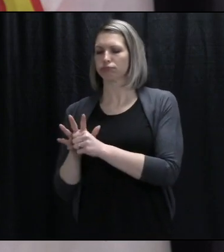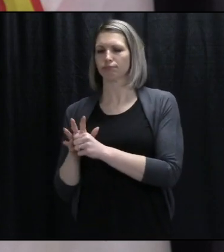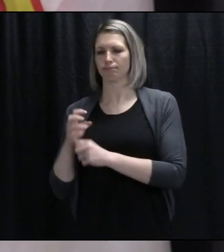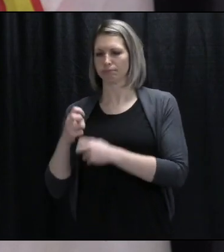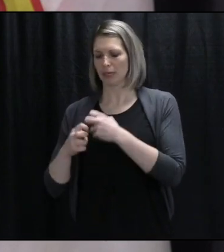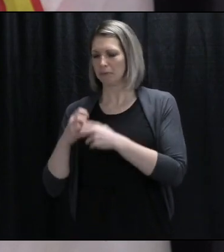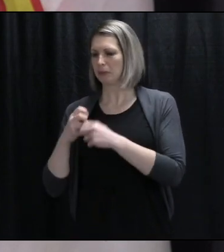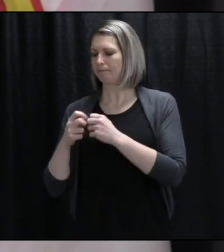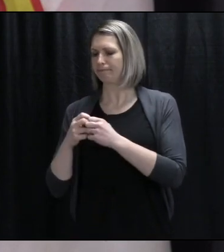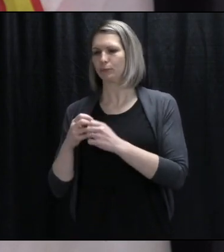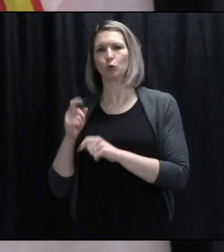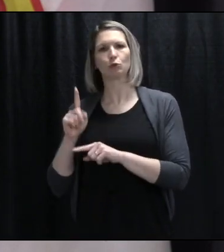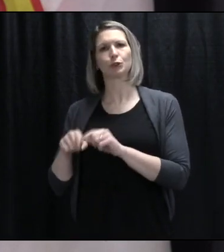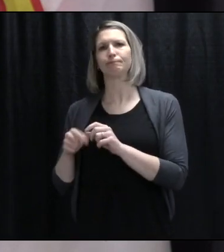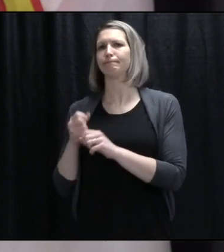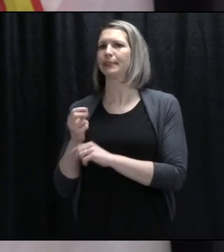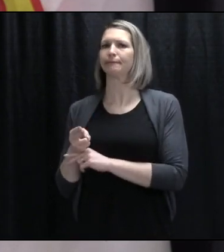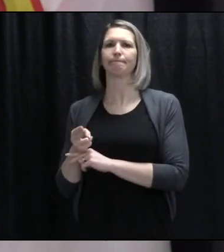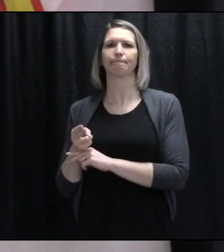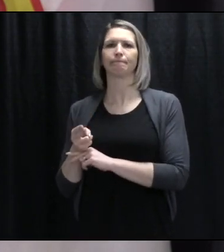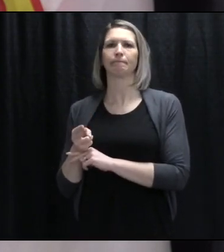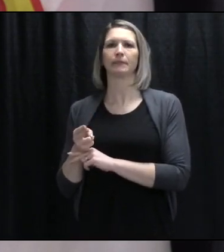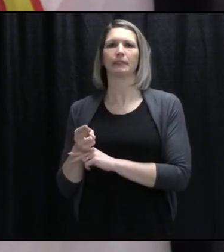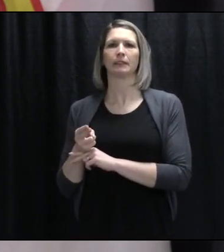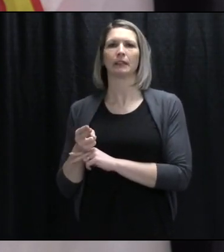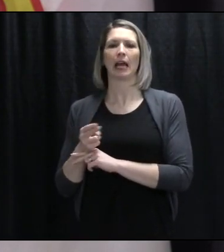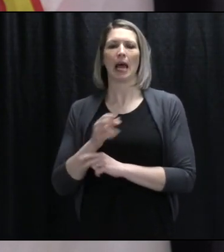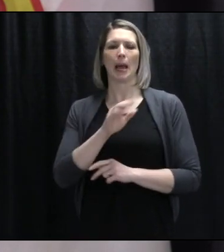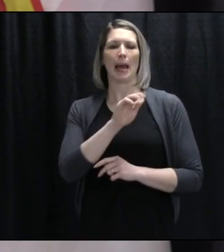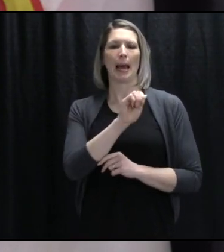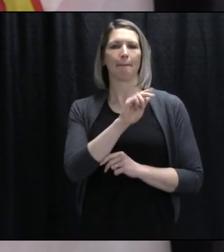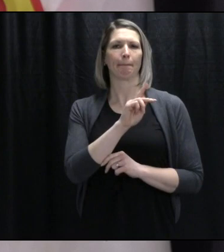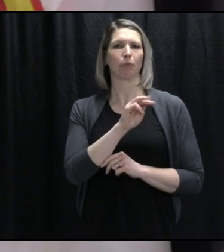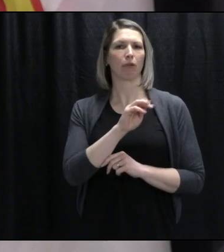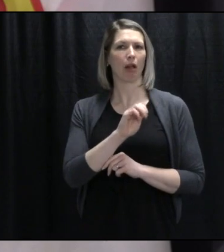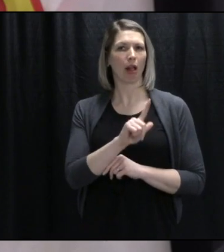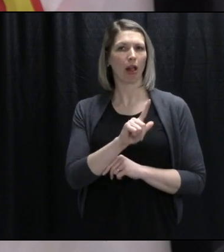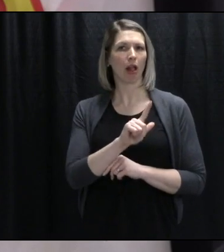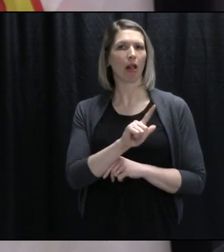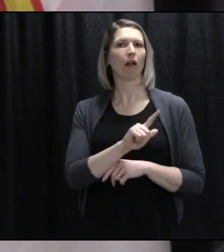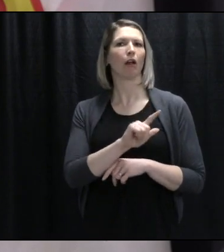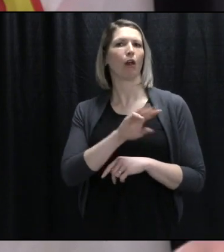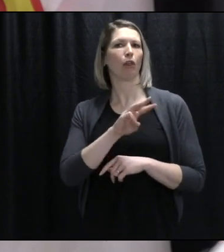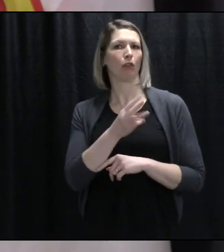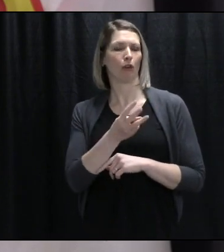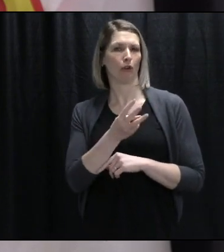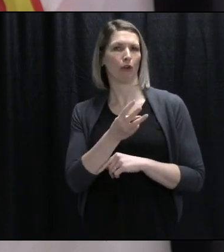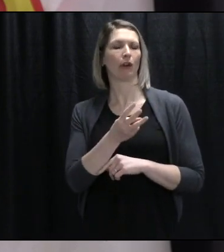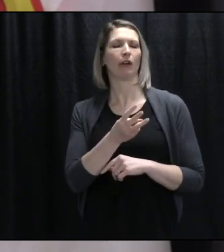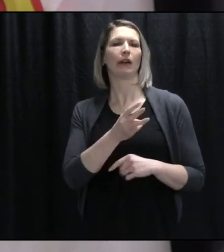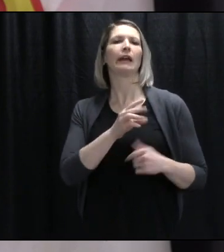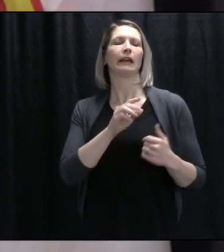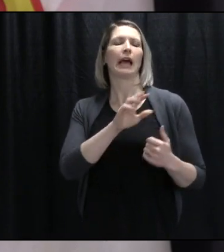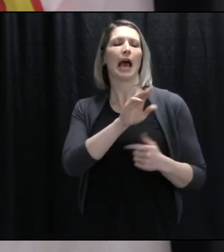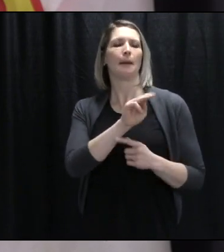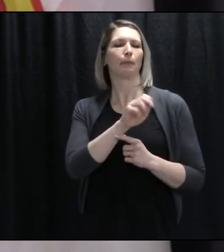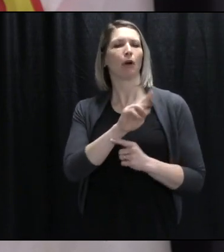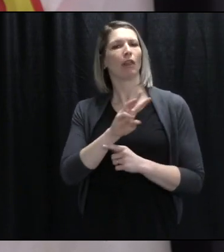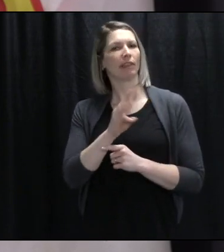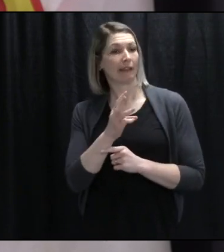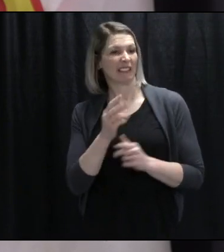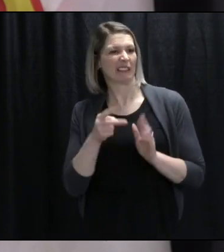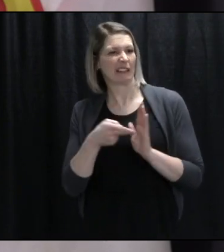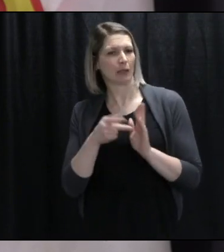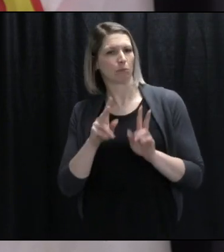30th. This is not what we wanted to see today, not what we want to see any day. So I will also take